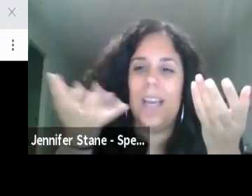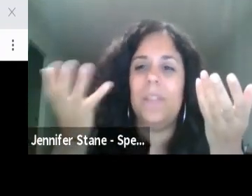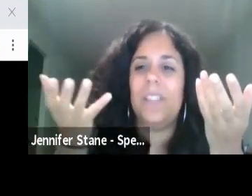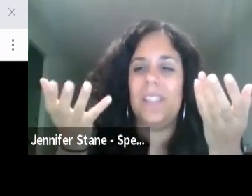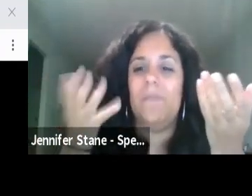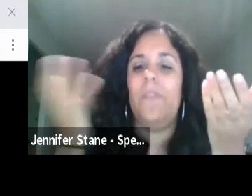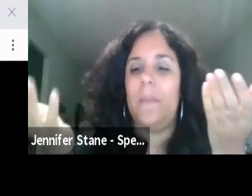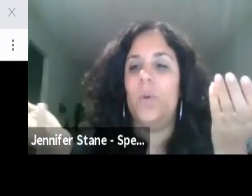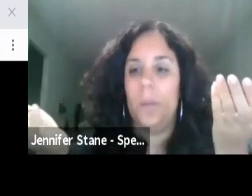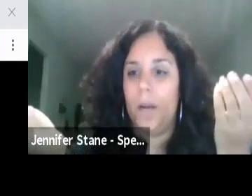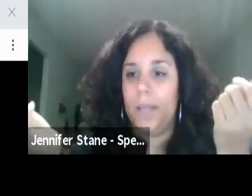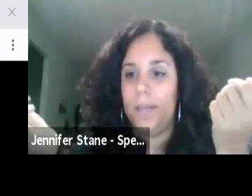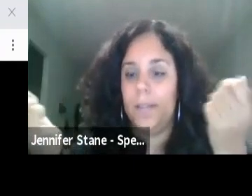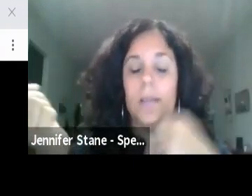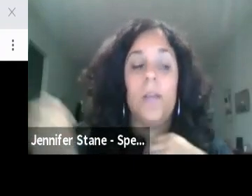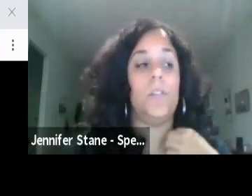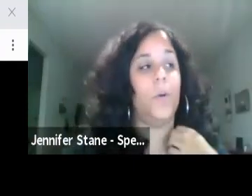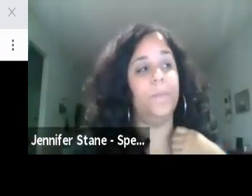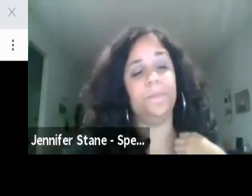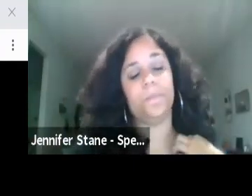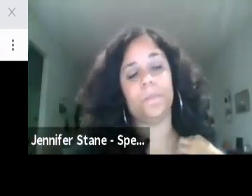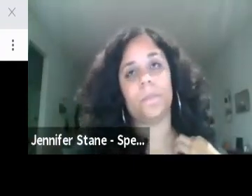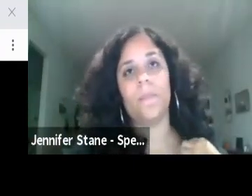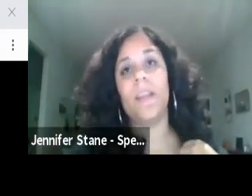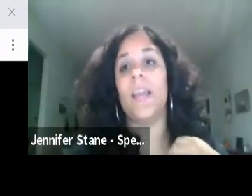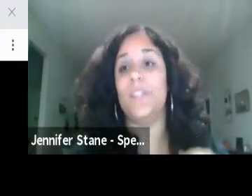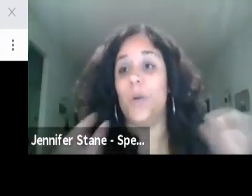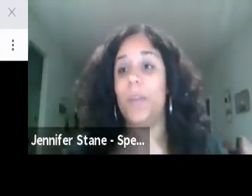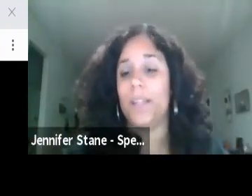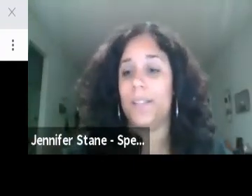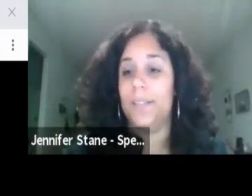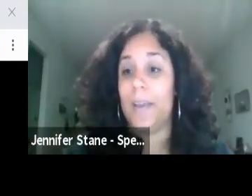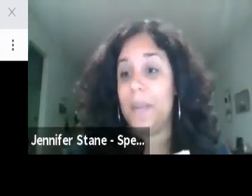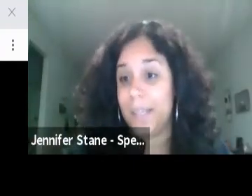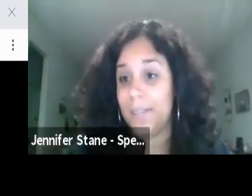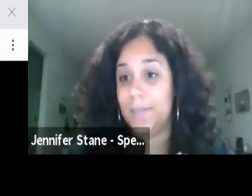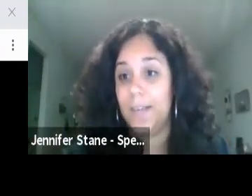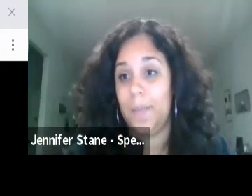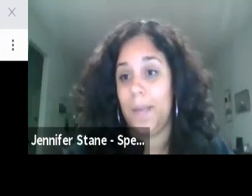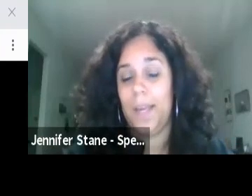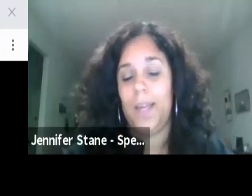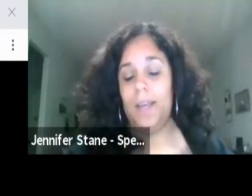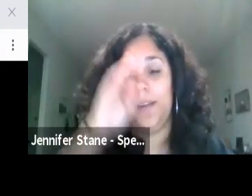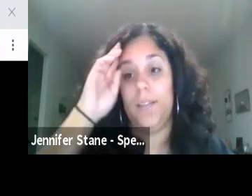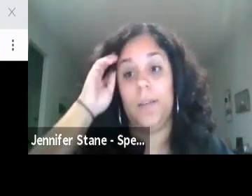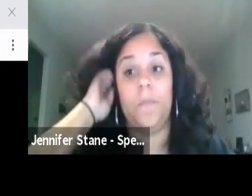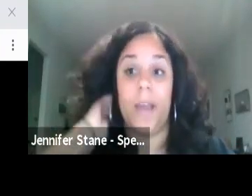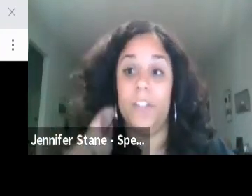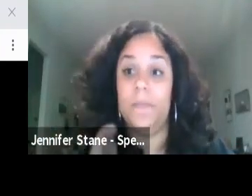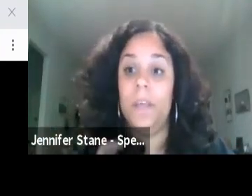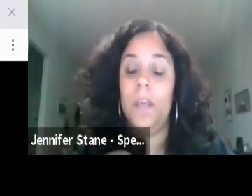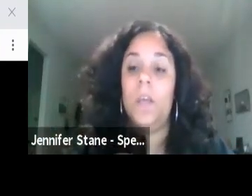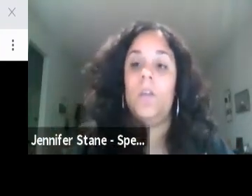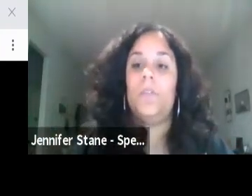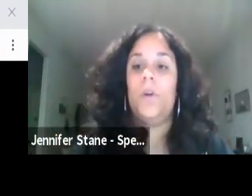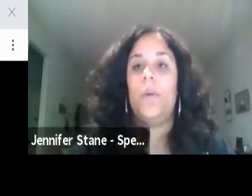disease. Gum disease is an inflammatory process. So, and so is diabetes in some